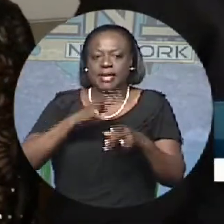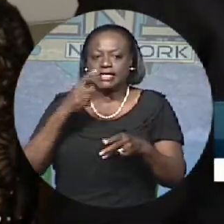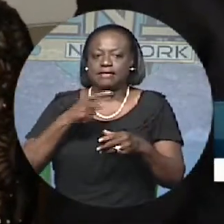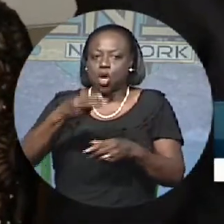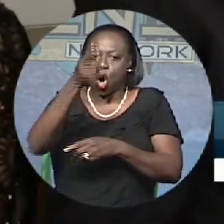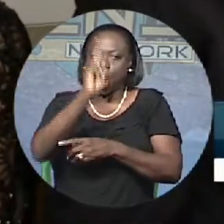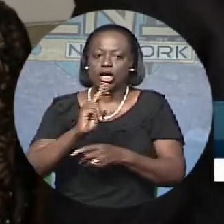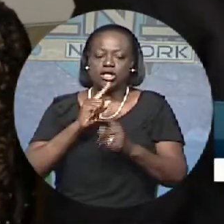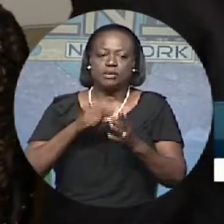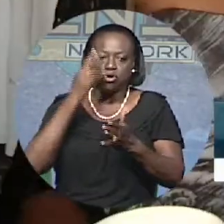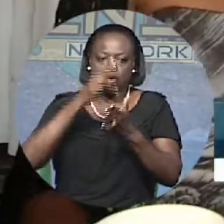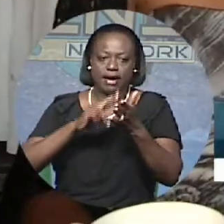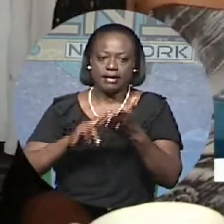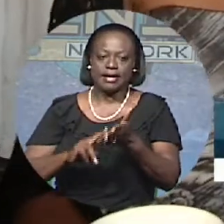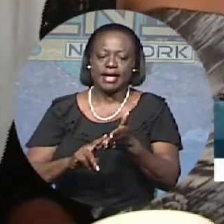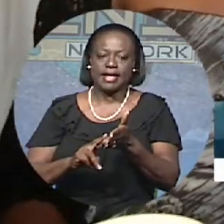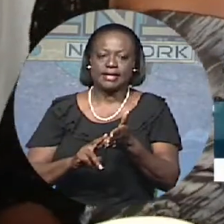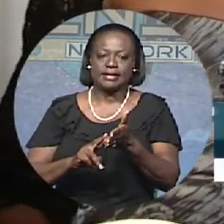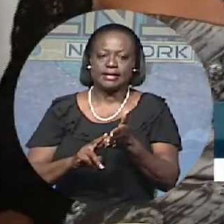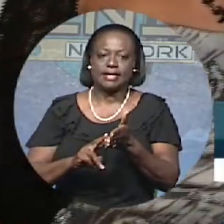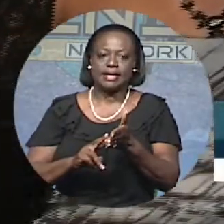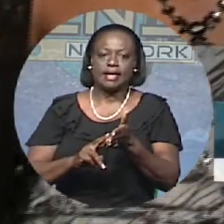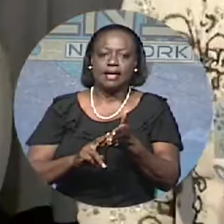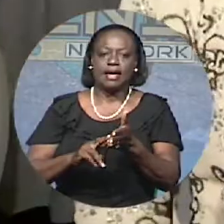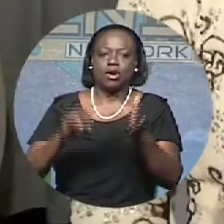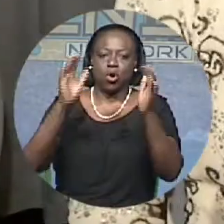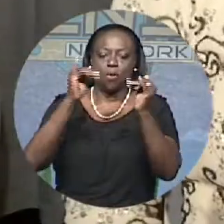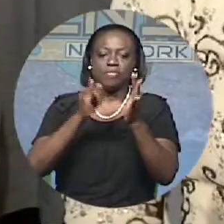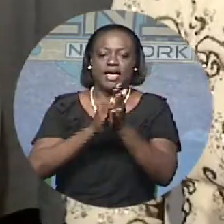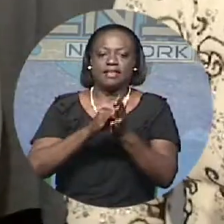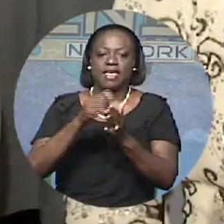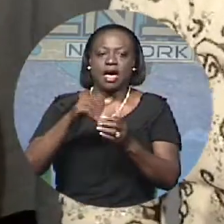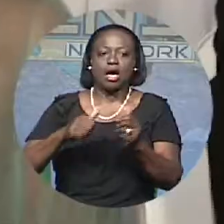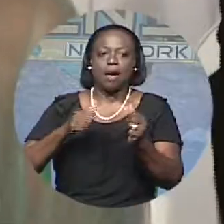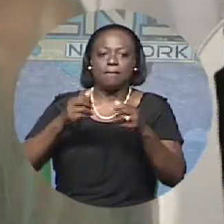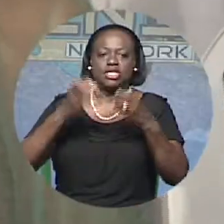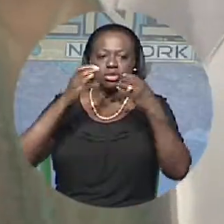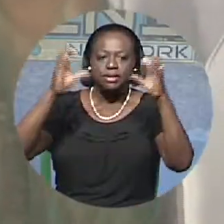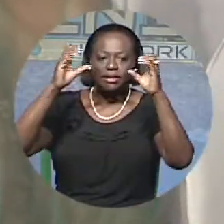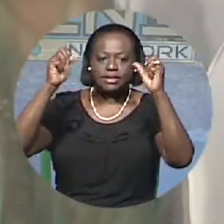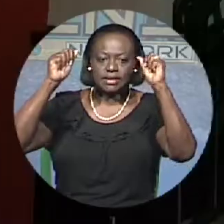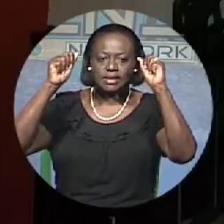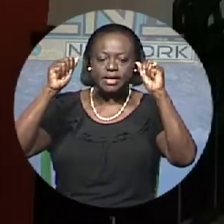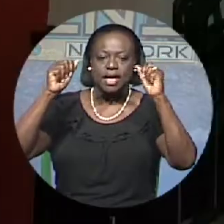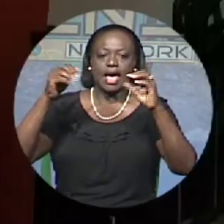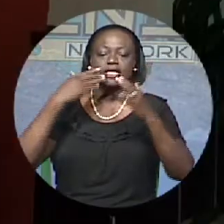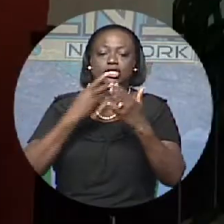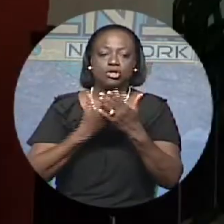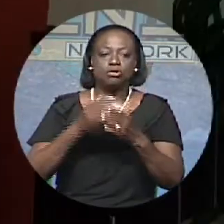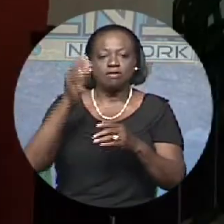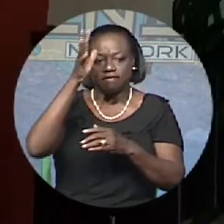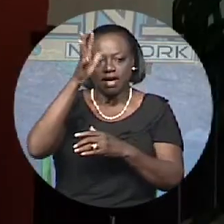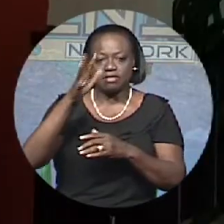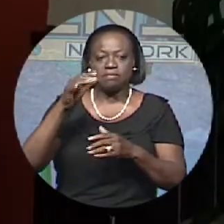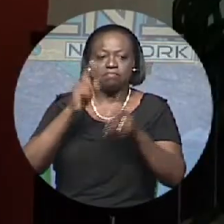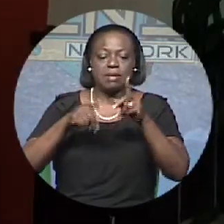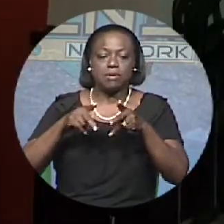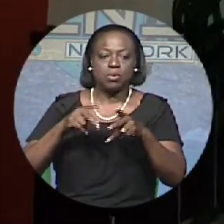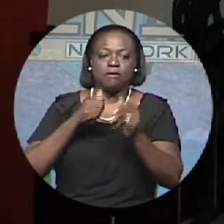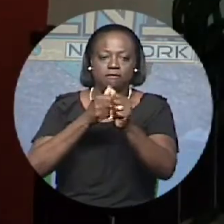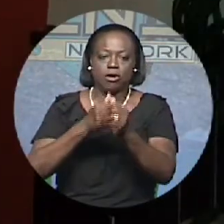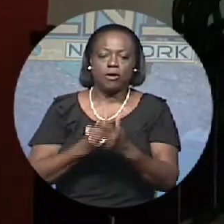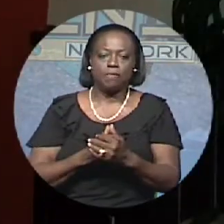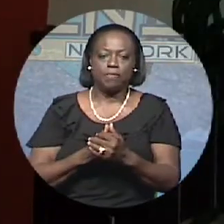special way and are hopeful that their accomplishments as good fathers are something others would emulate. I'm elated because the